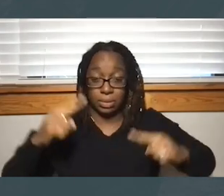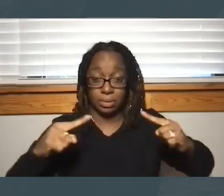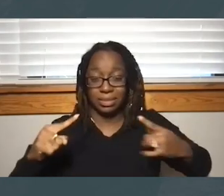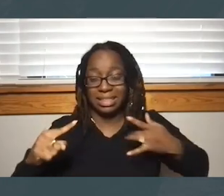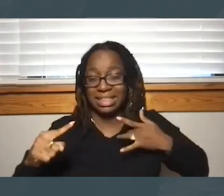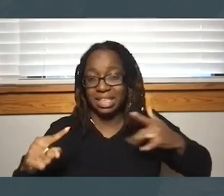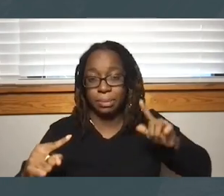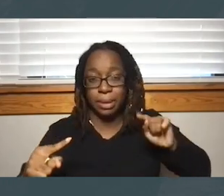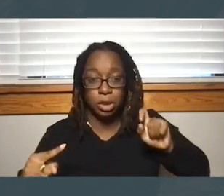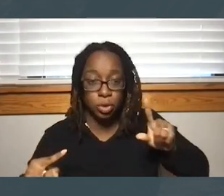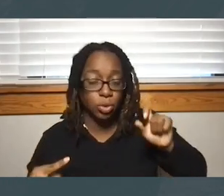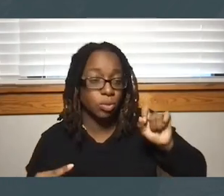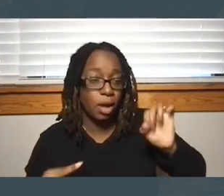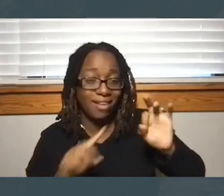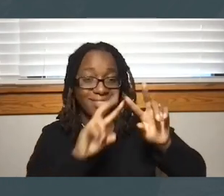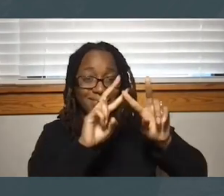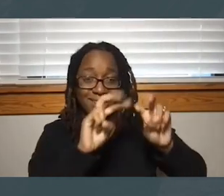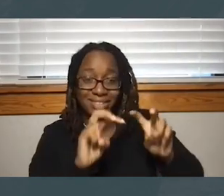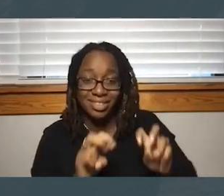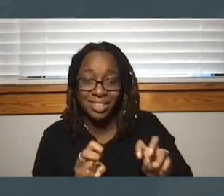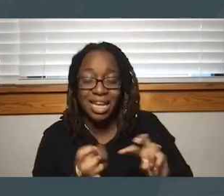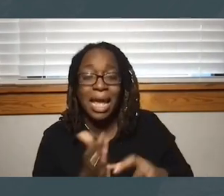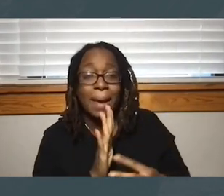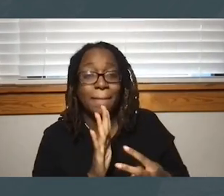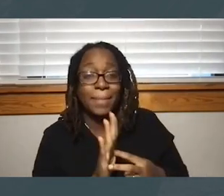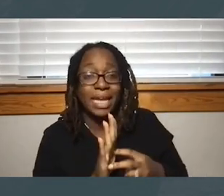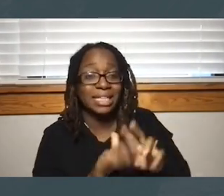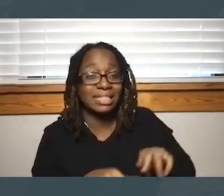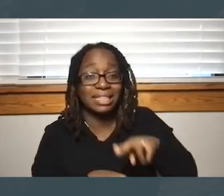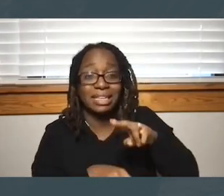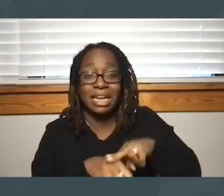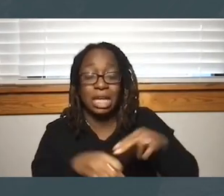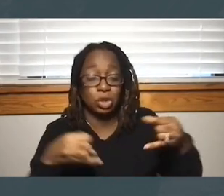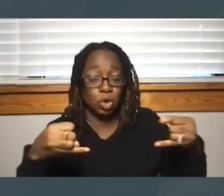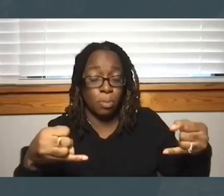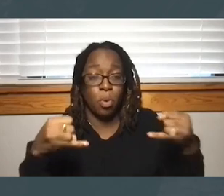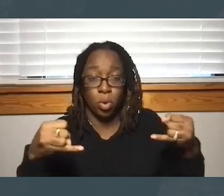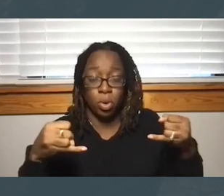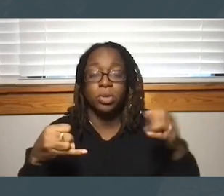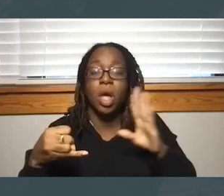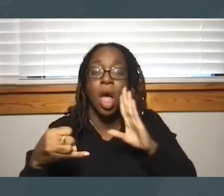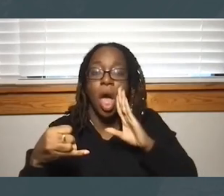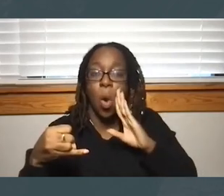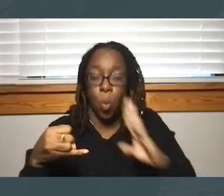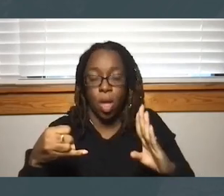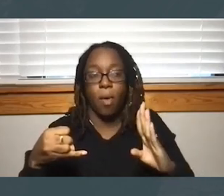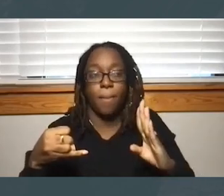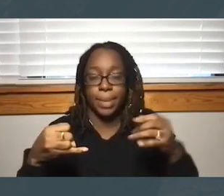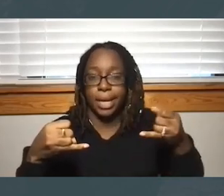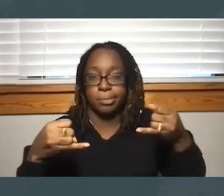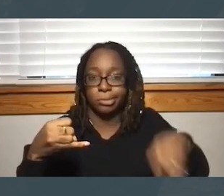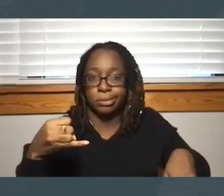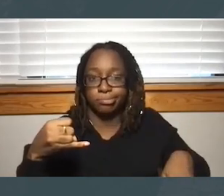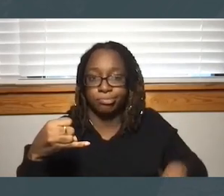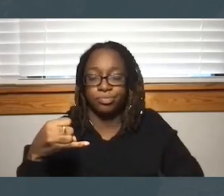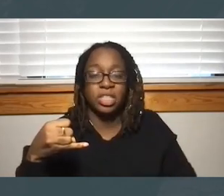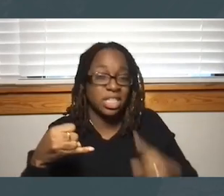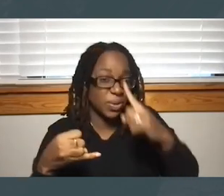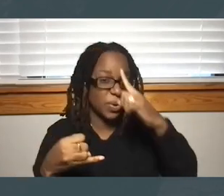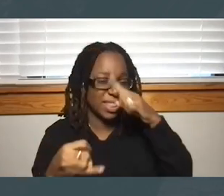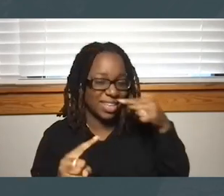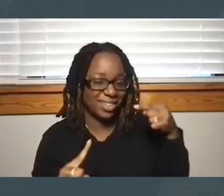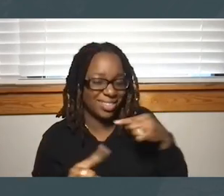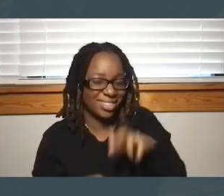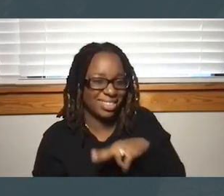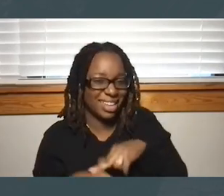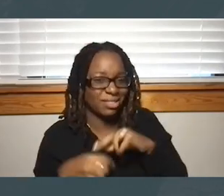analysis upsets all the national borders. It's not about the borders. And I think that these national narratives,